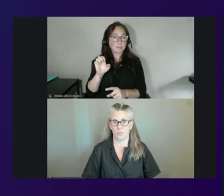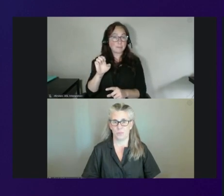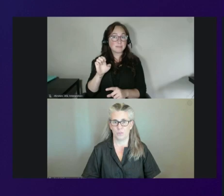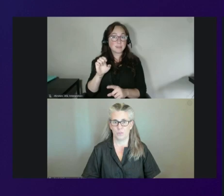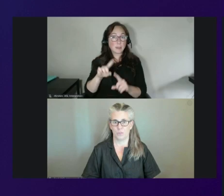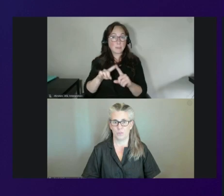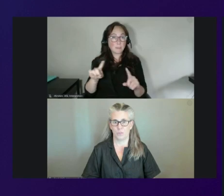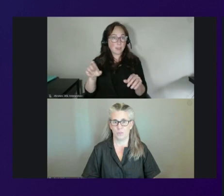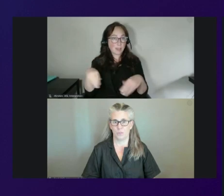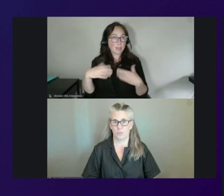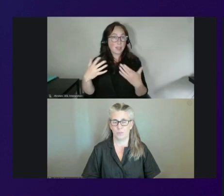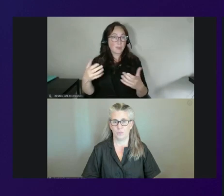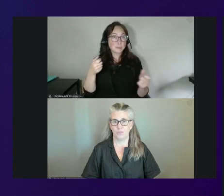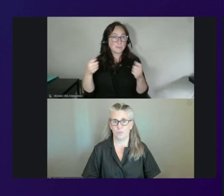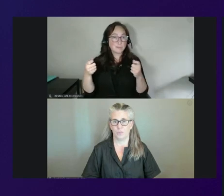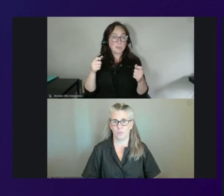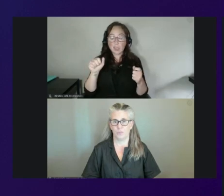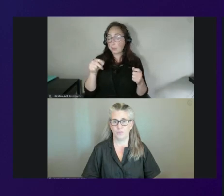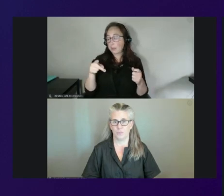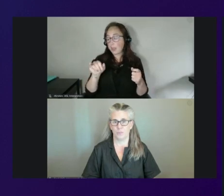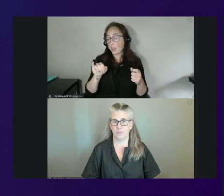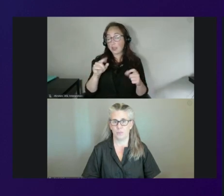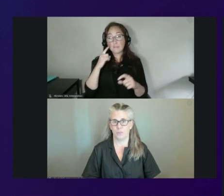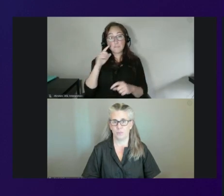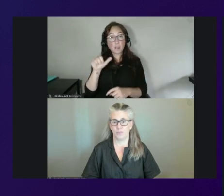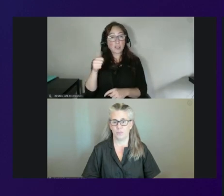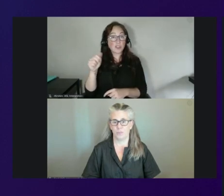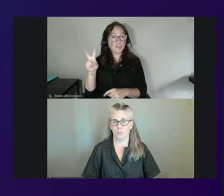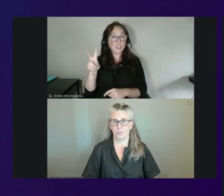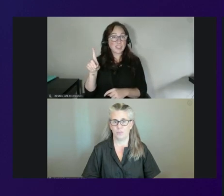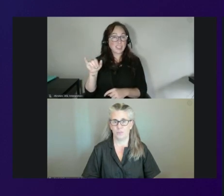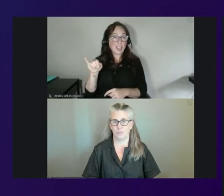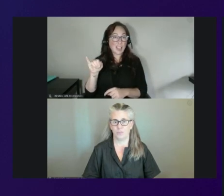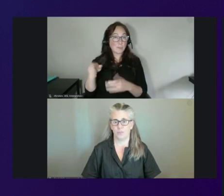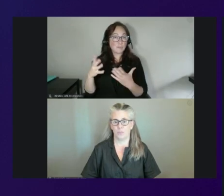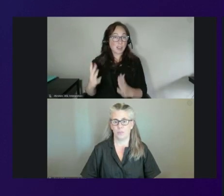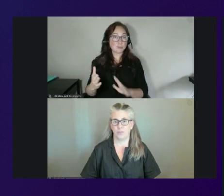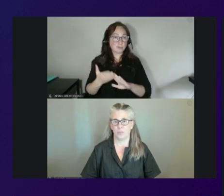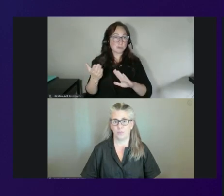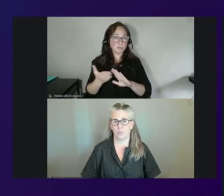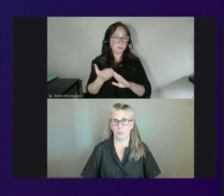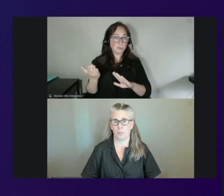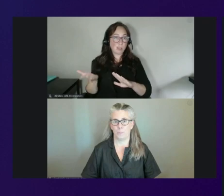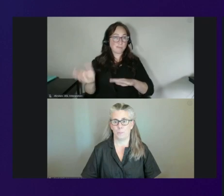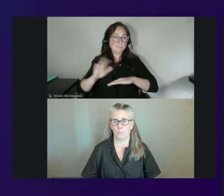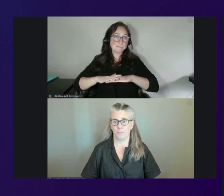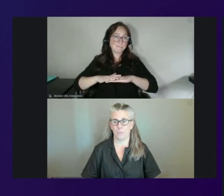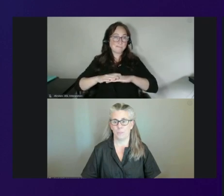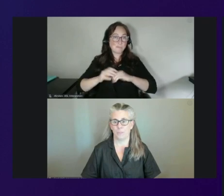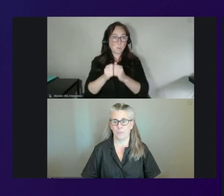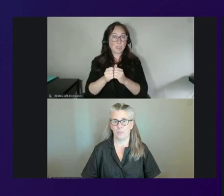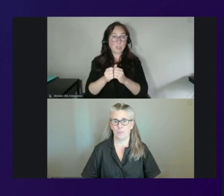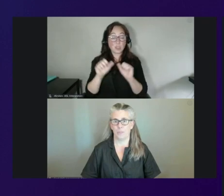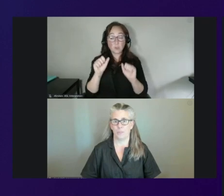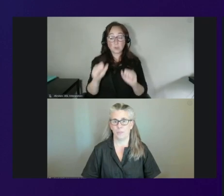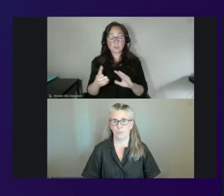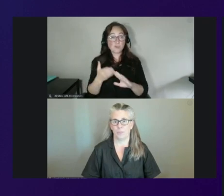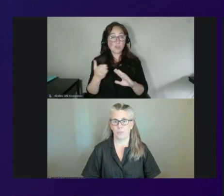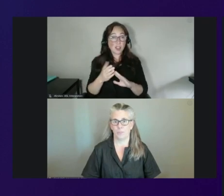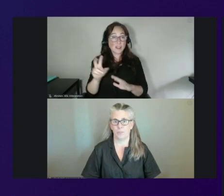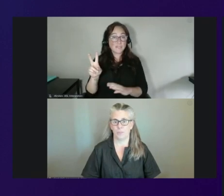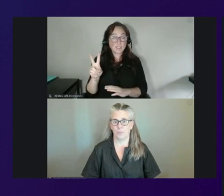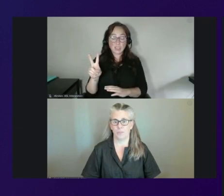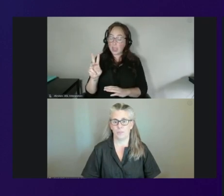managed API for other VDI providers to run on top of. And so, like we've been talking about, you can run VMware, you can